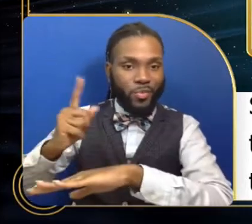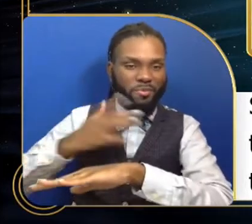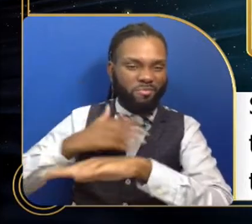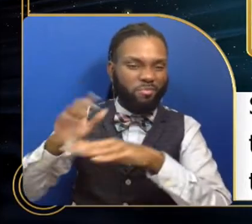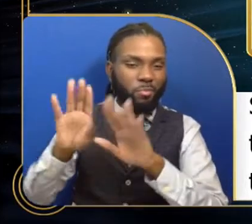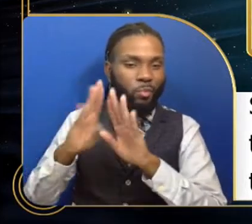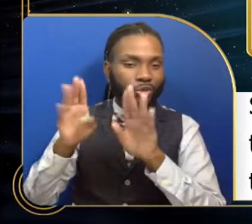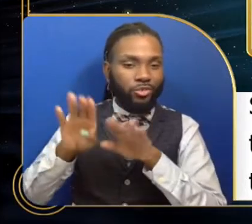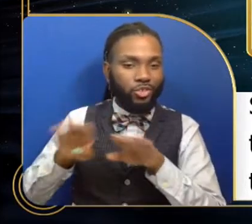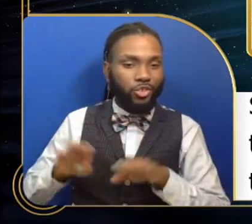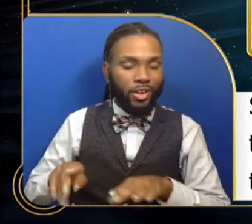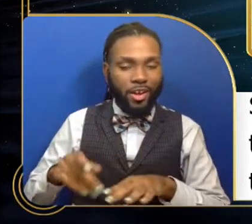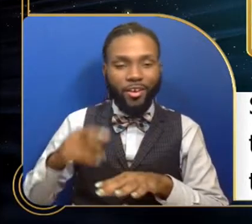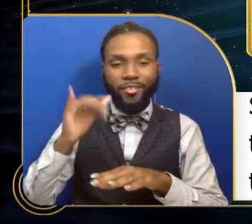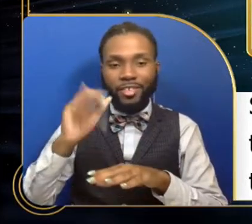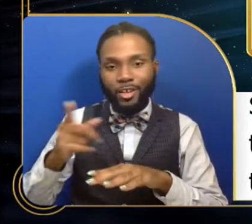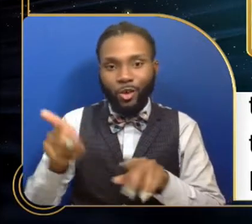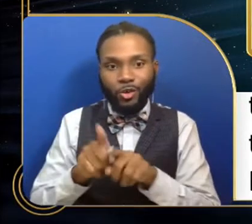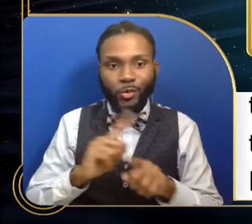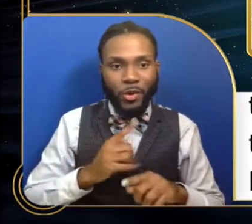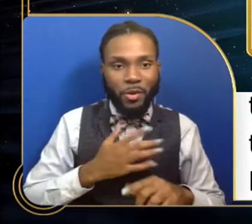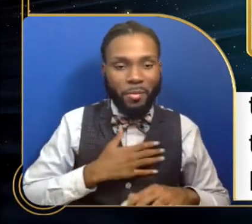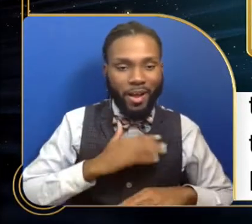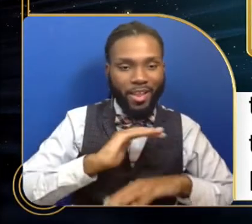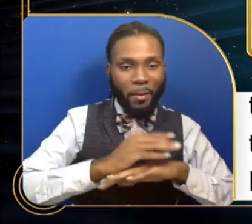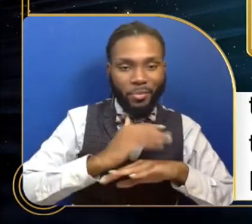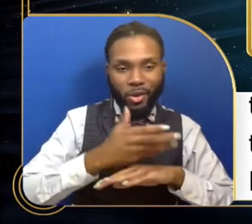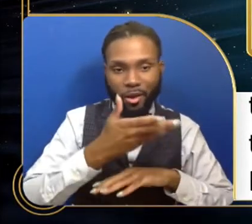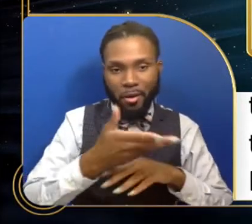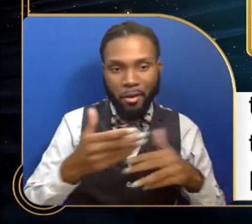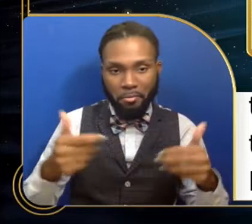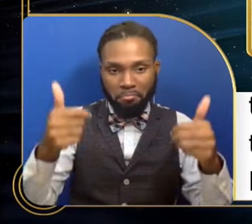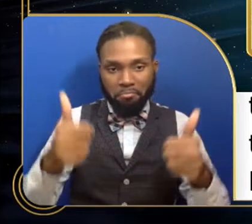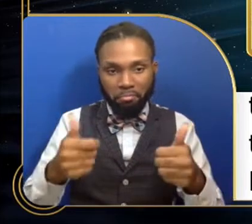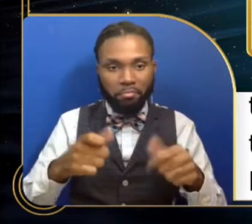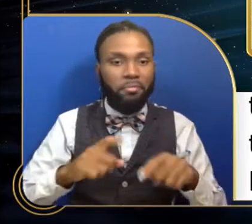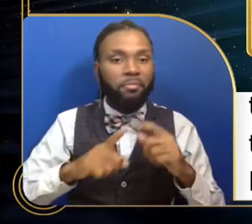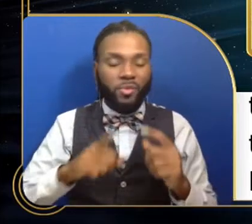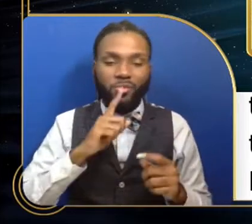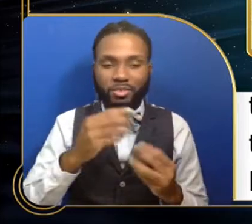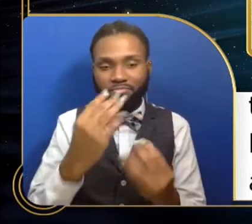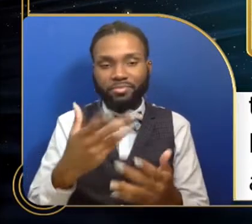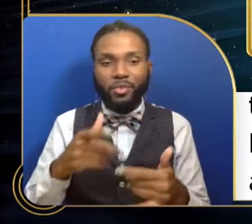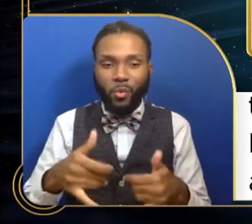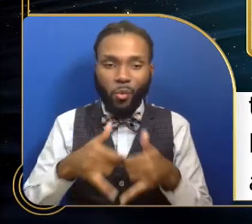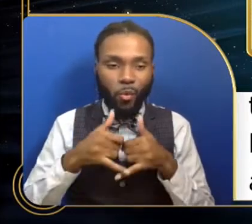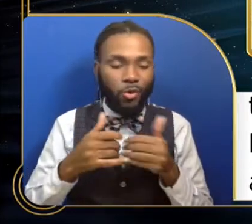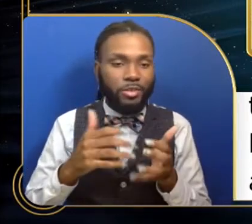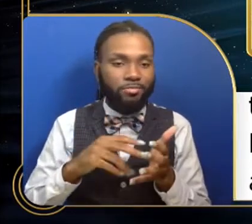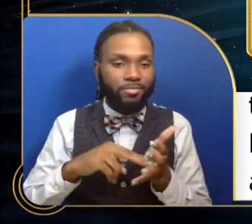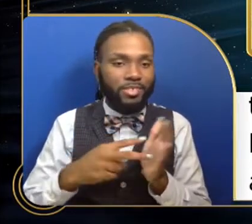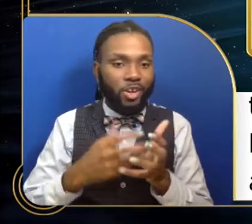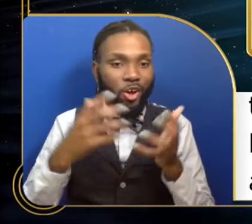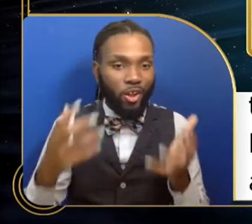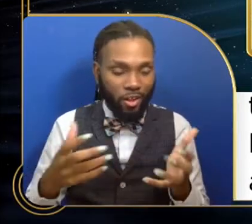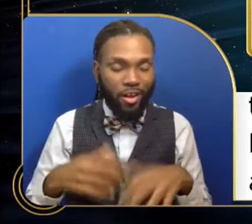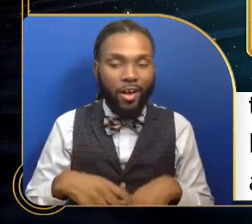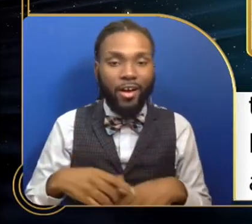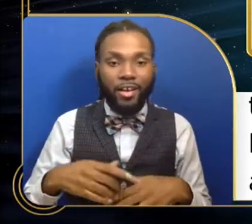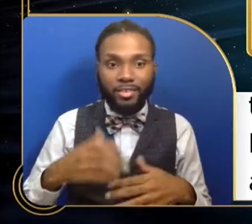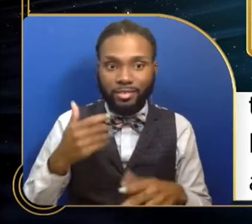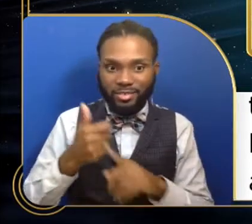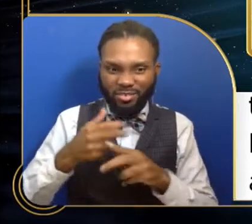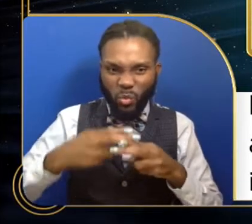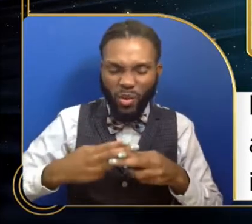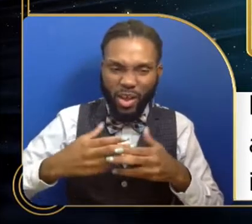laptop computer. So I want you to know that this award means so much to me. And while it's heavy in weight, it matters more than anything